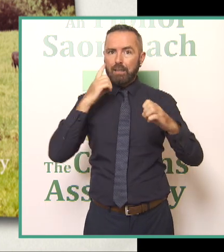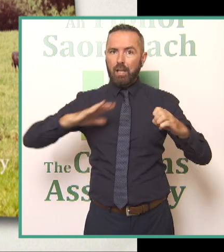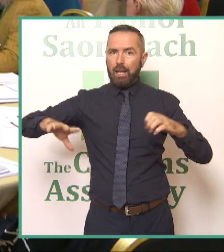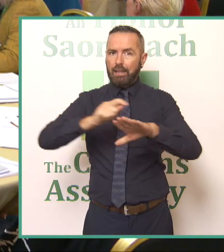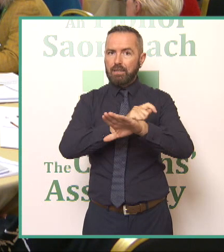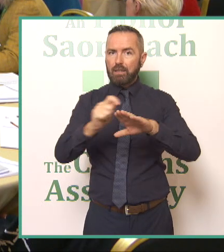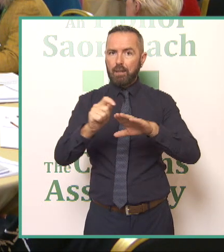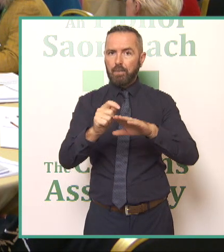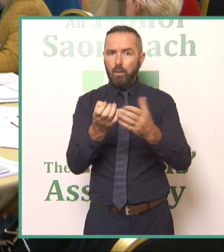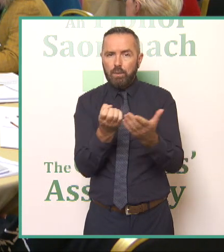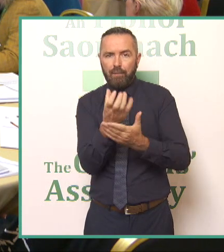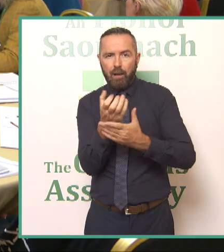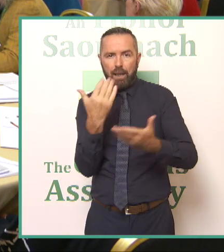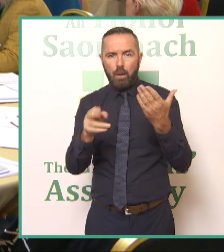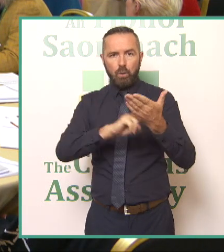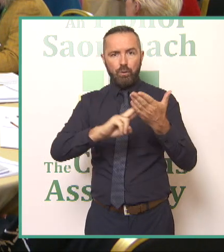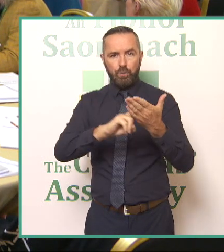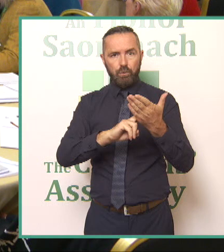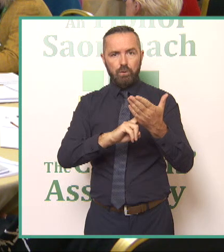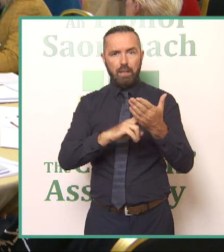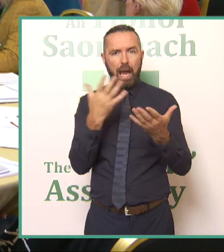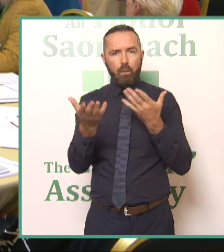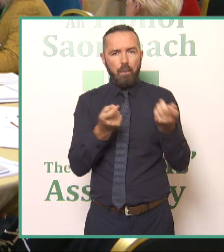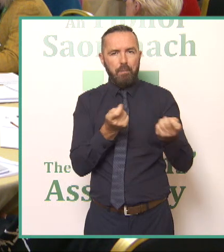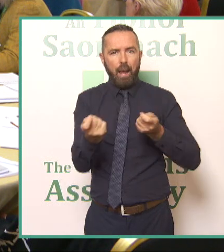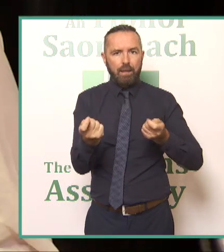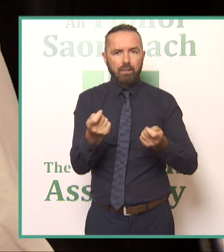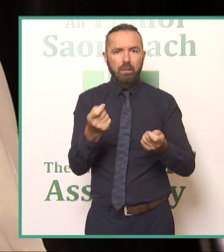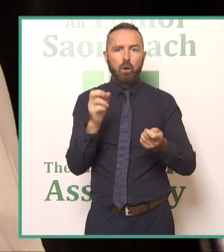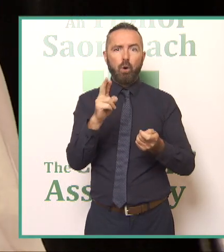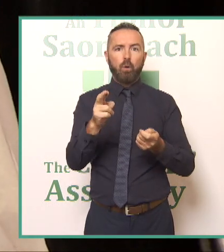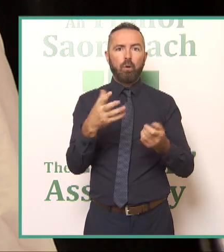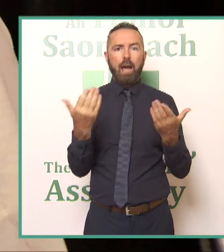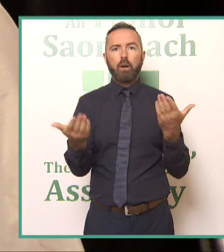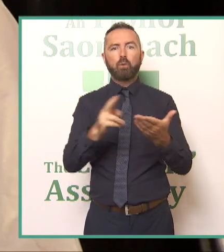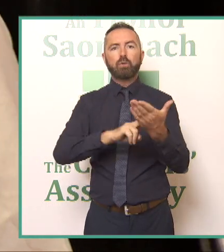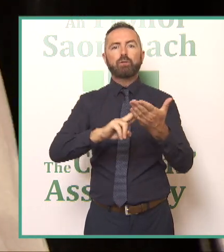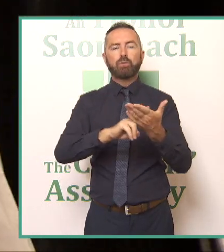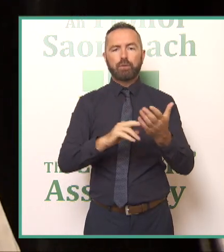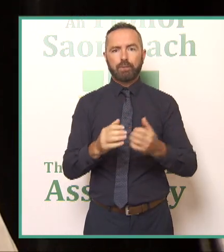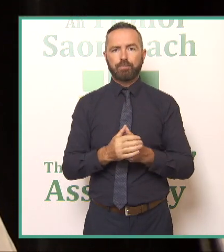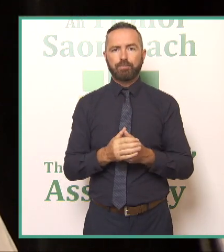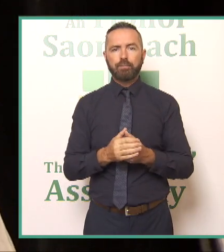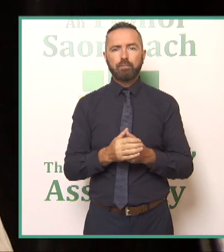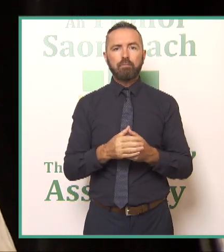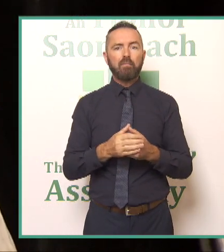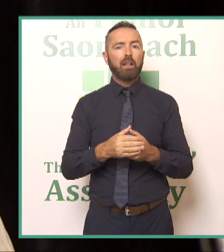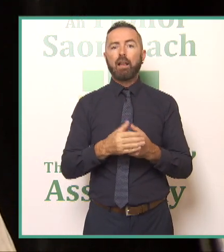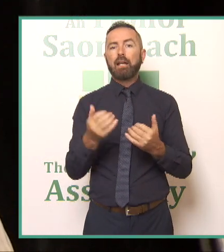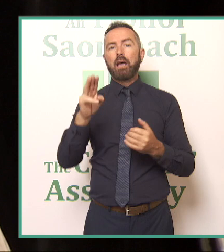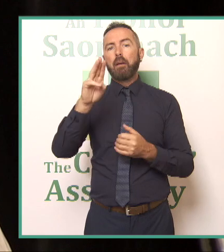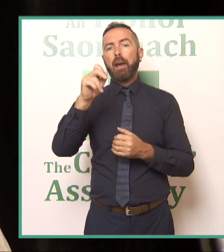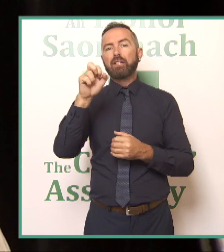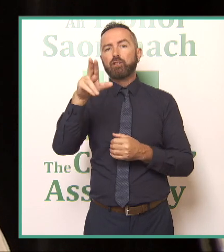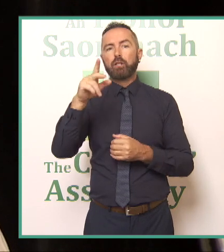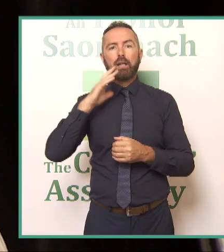defined in terms of how it was used, how it was managed, or how it was exploited. So they looked at pasture lands, your ocheds,